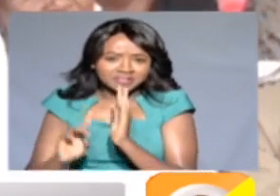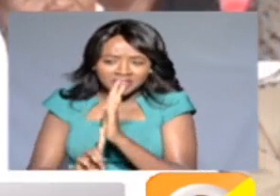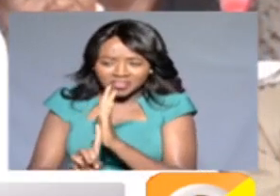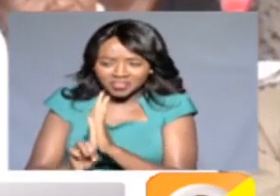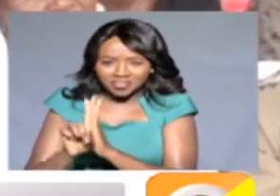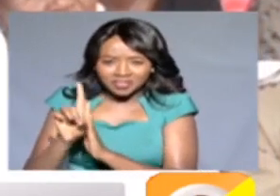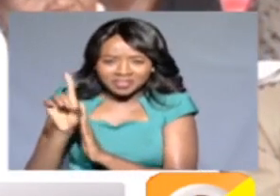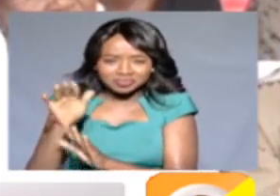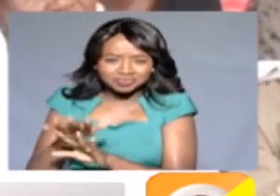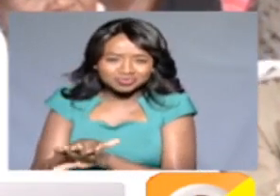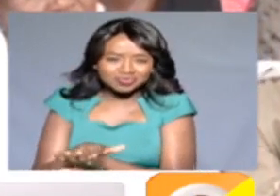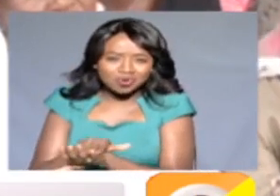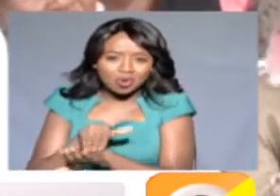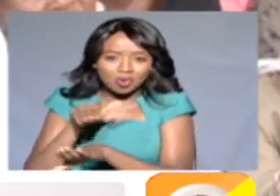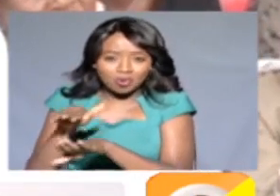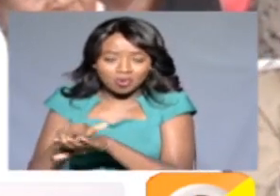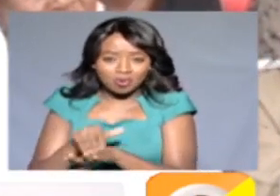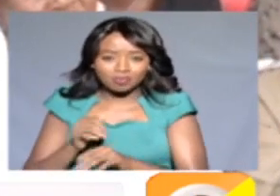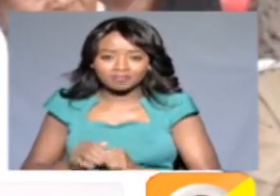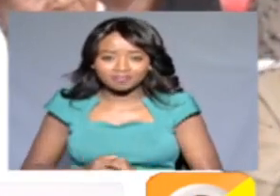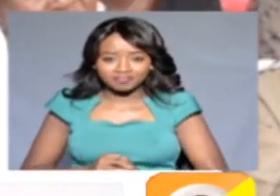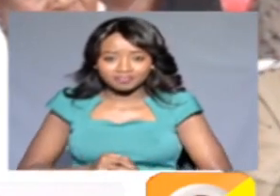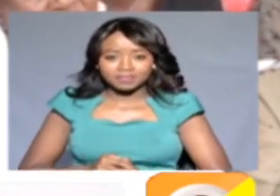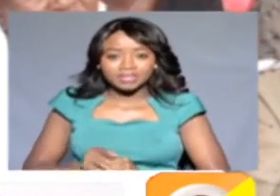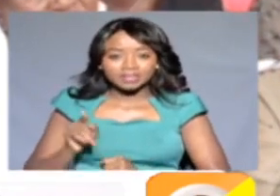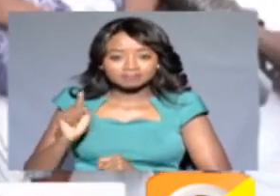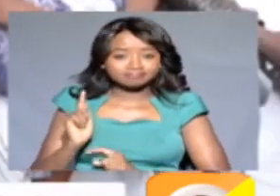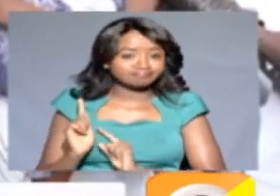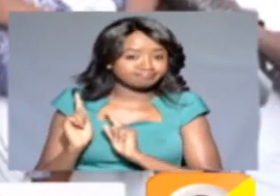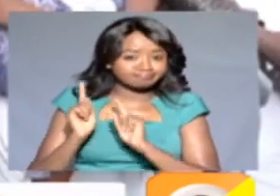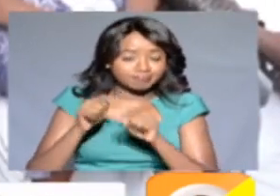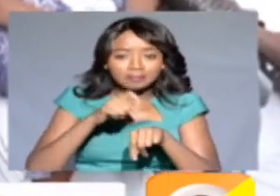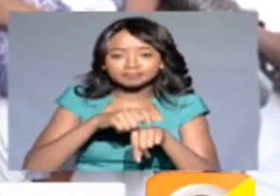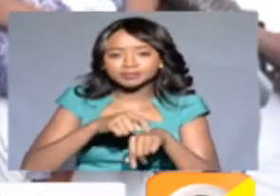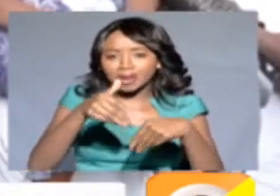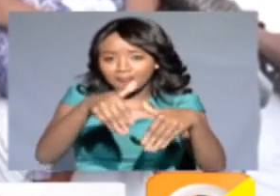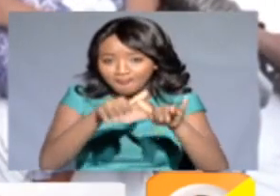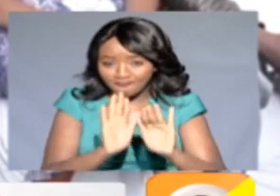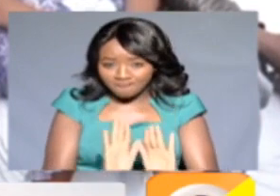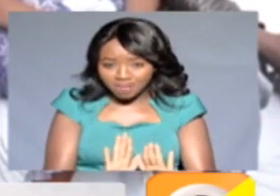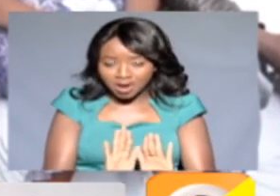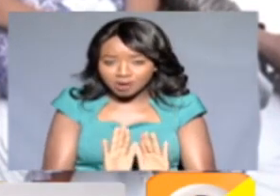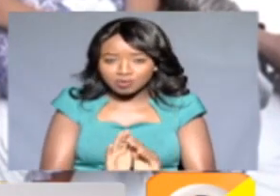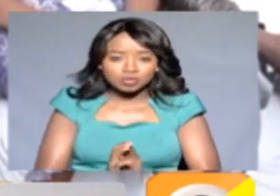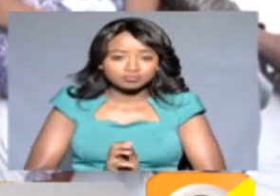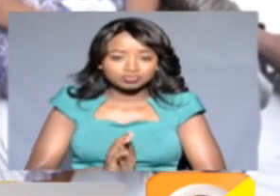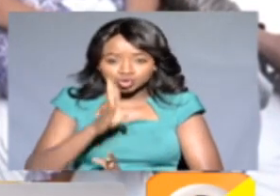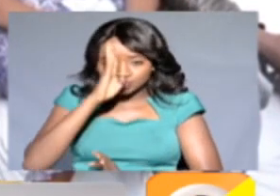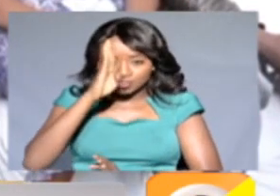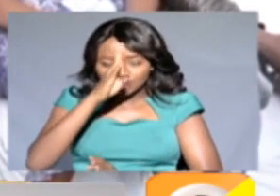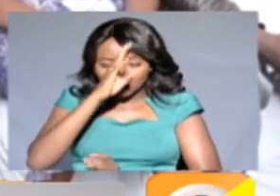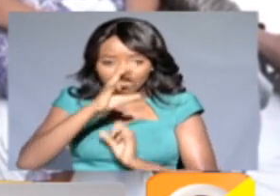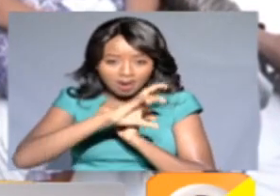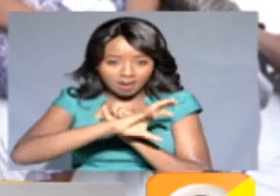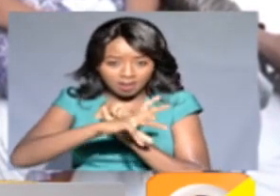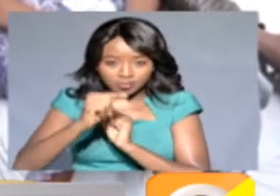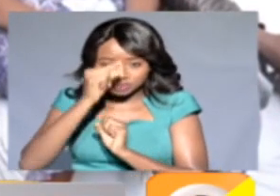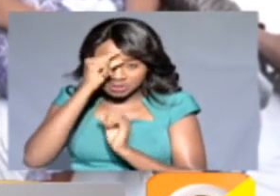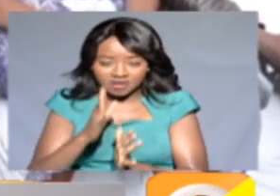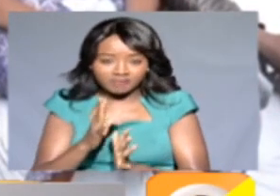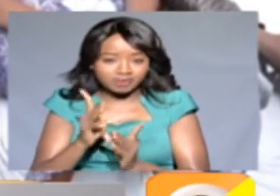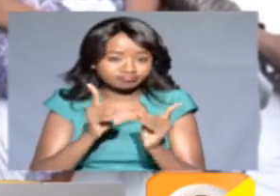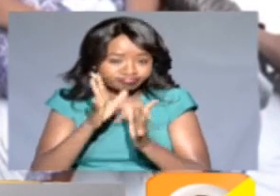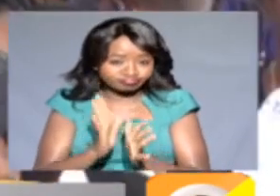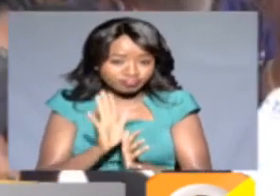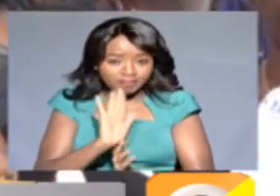The county chief, who was attending the burial of Vincent Wanjala Makanda, father to Bungoma County Agriculture Chief Executive Matthews Makanda